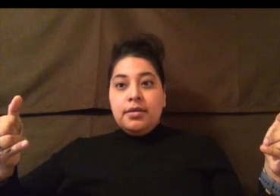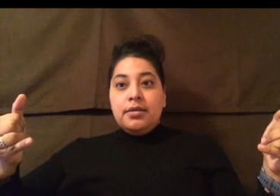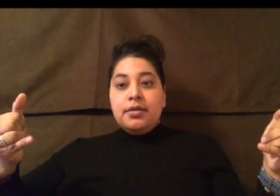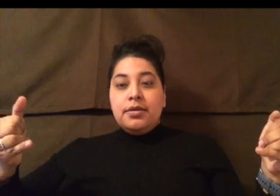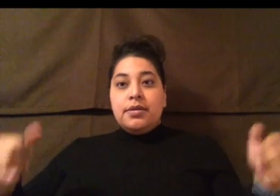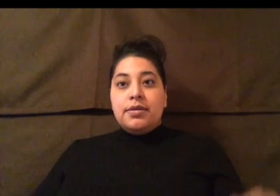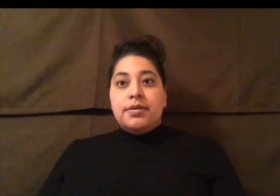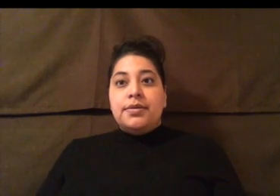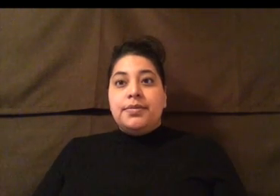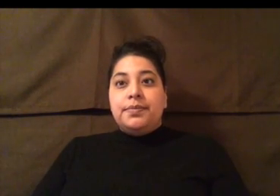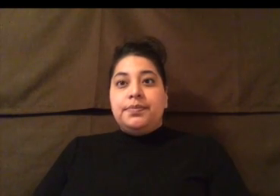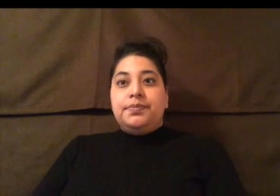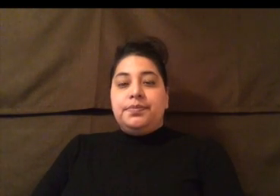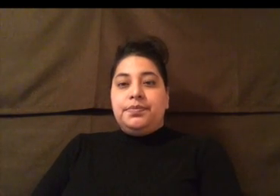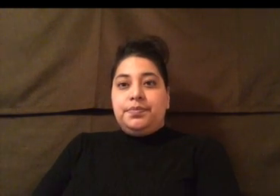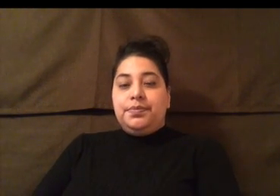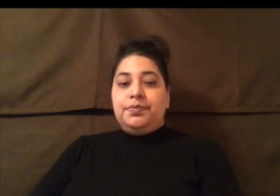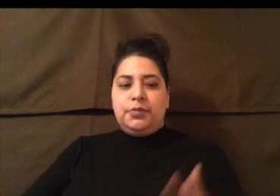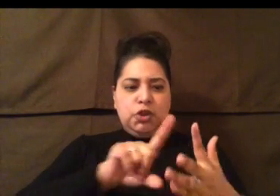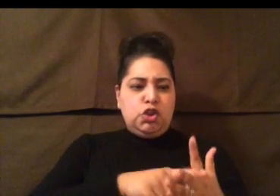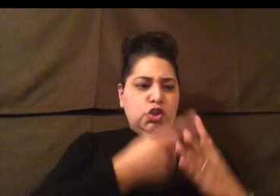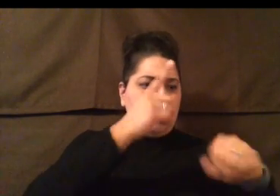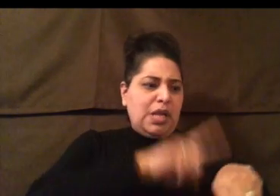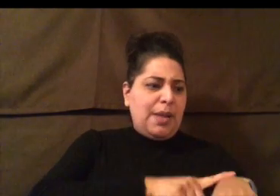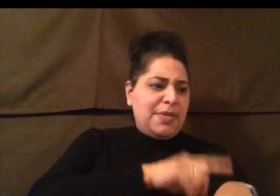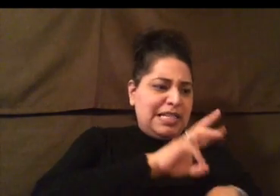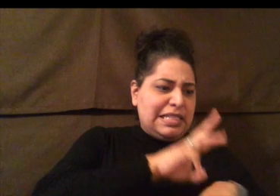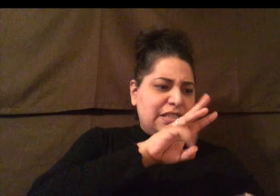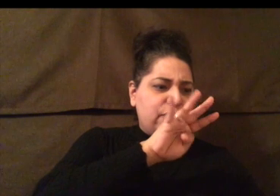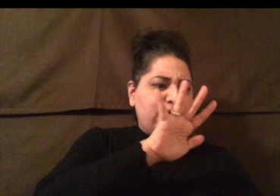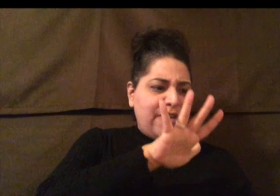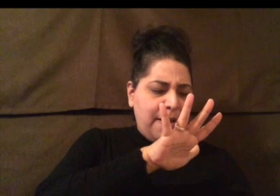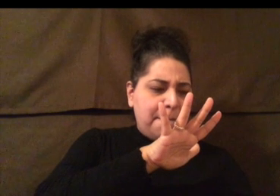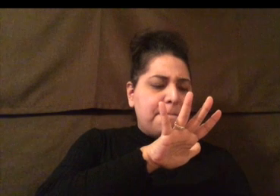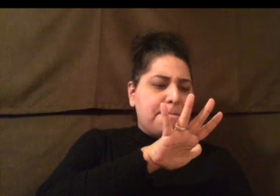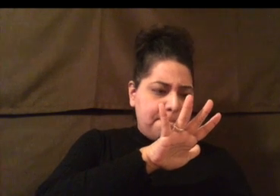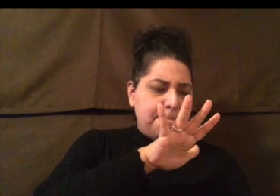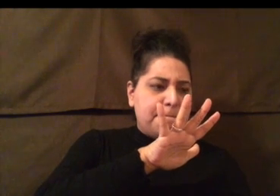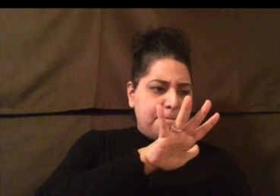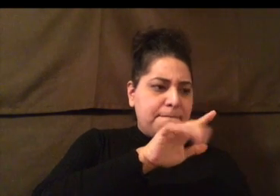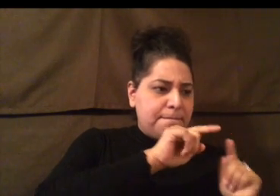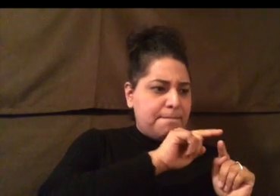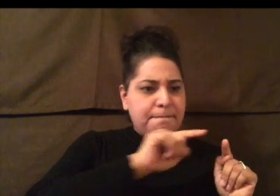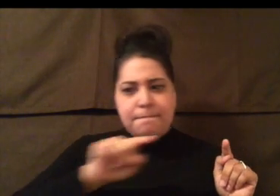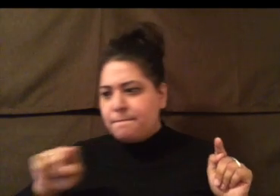Okay, let's get our number line set up.